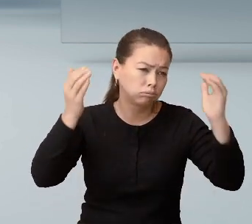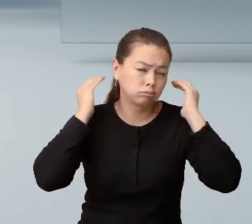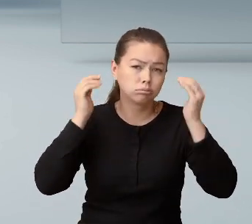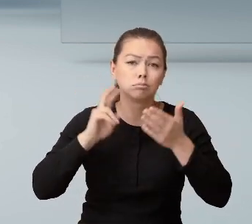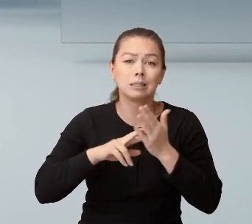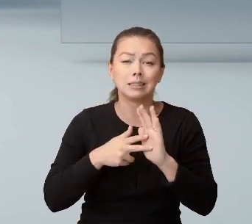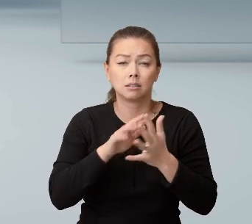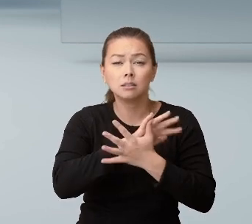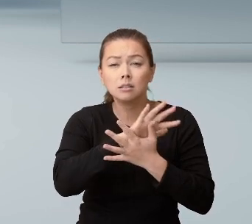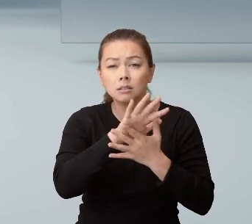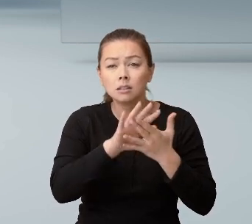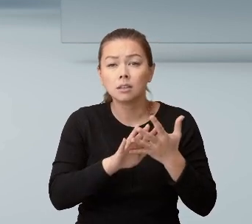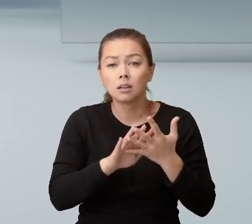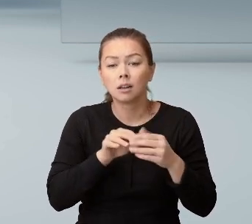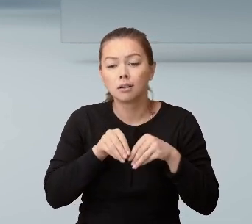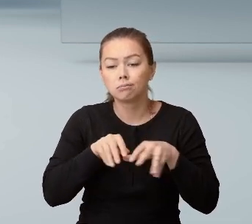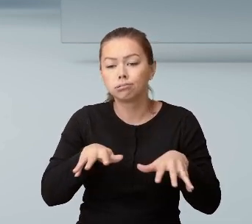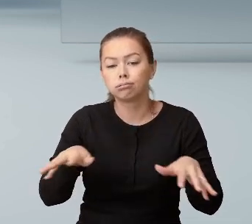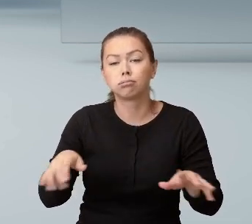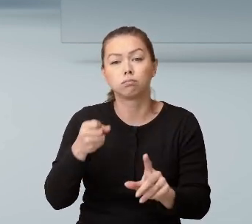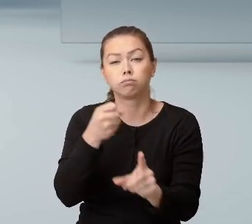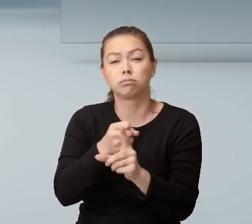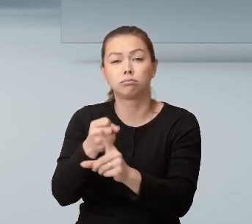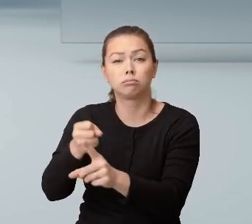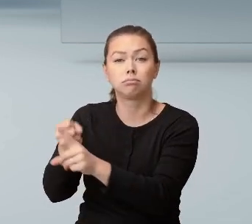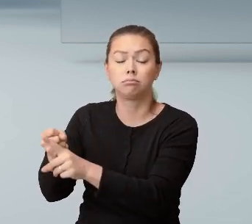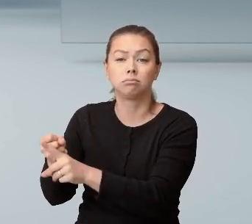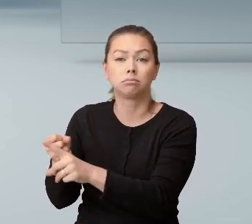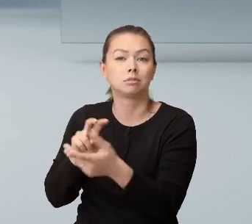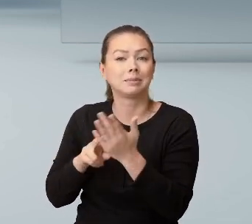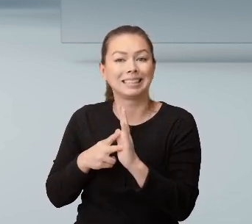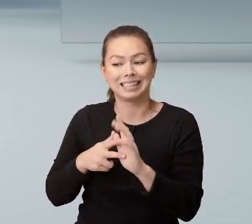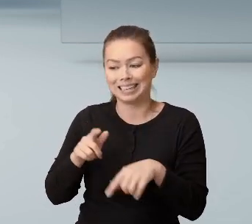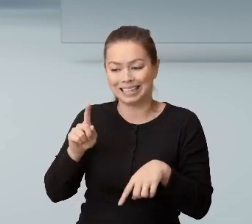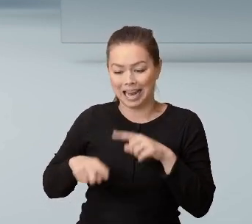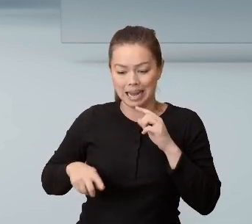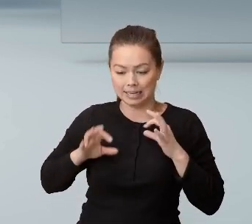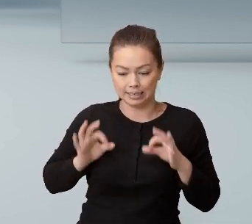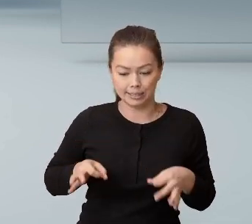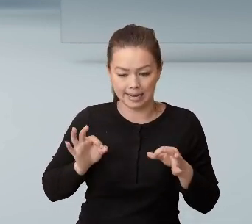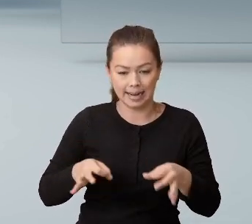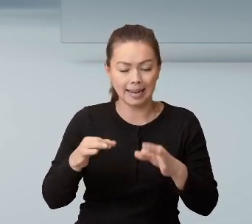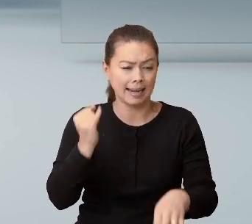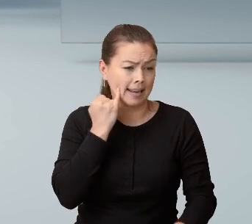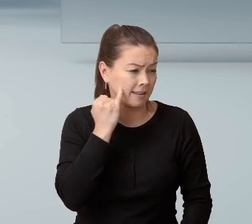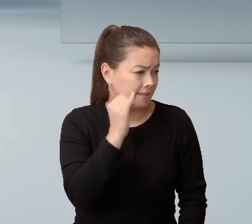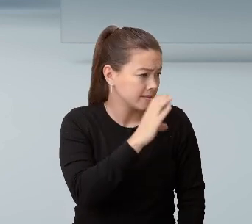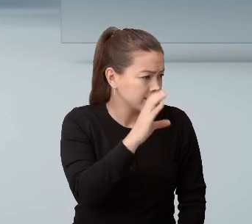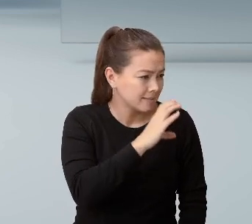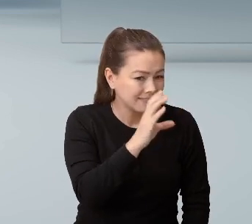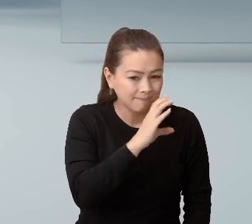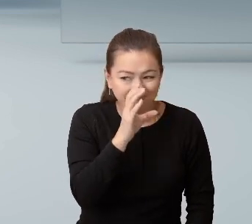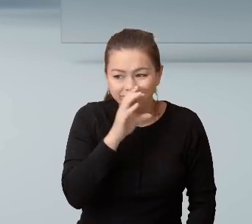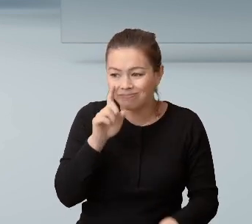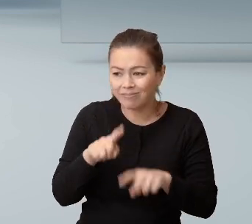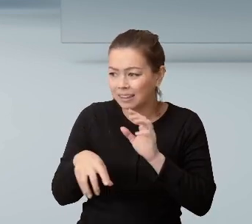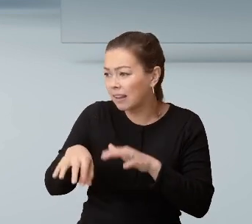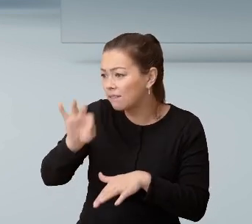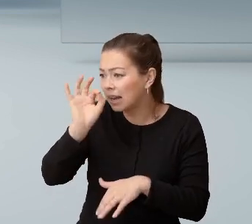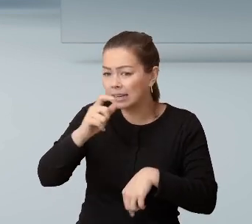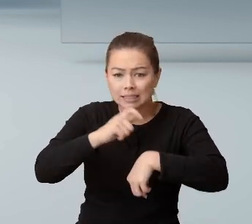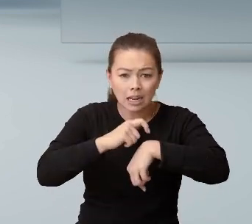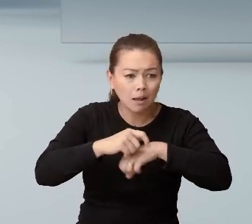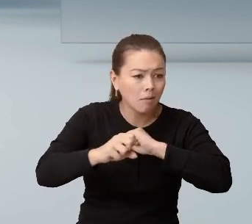So some of the downstream issues can be inefficiency in decision making if you can't find the content you need in a quick and timely